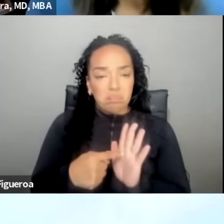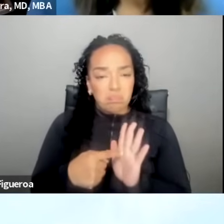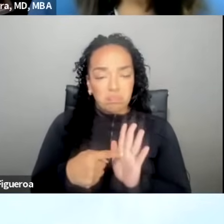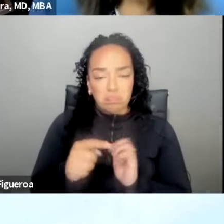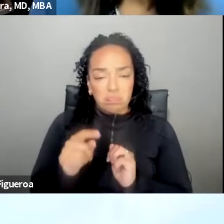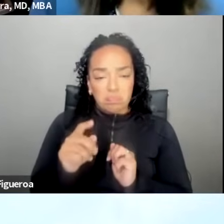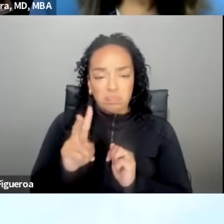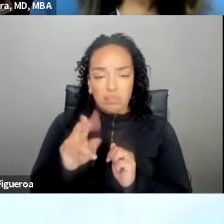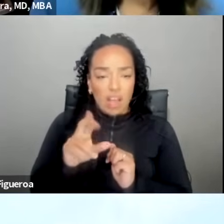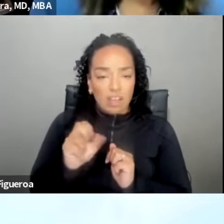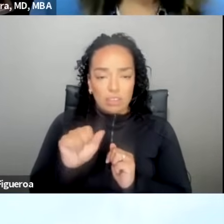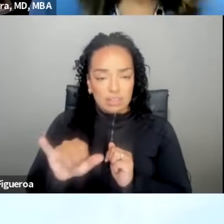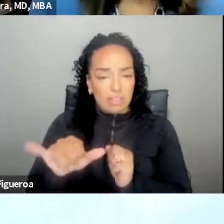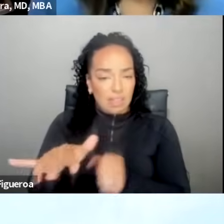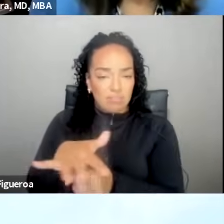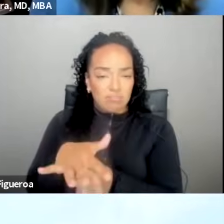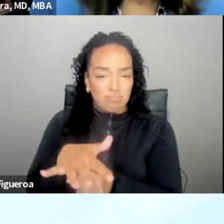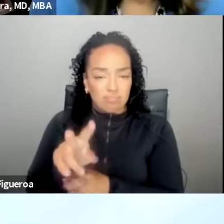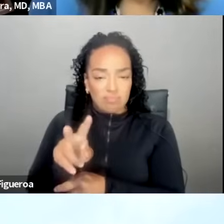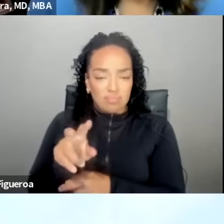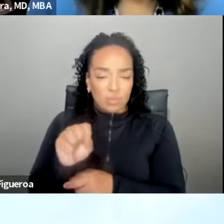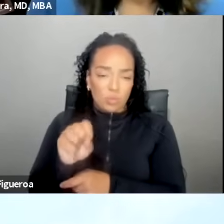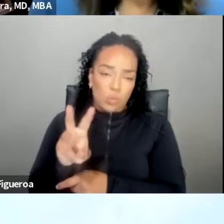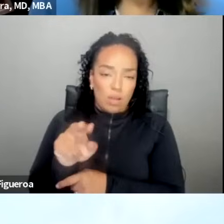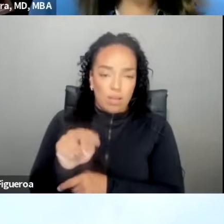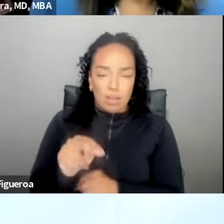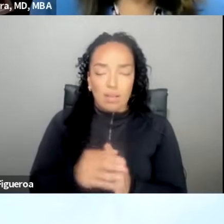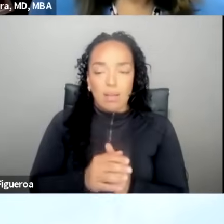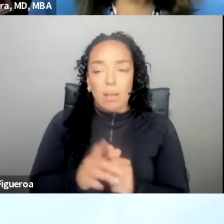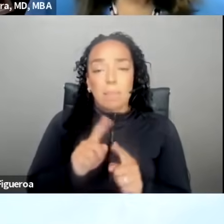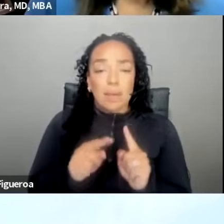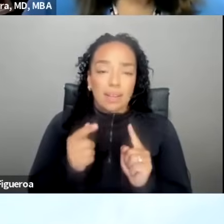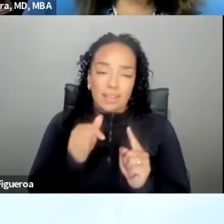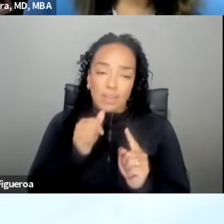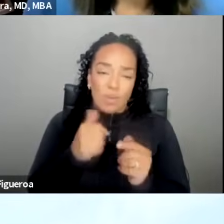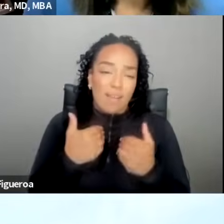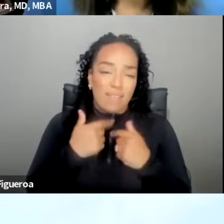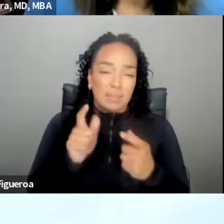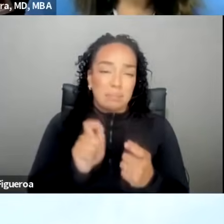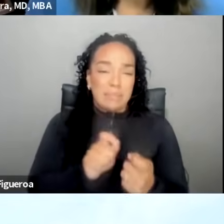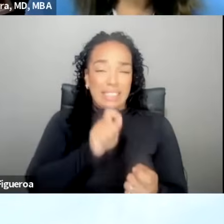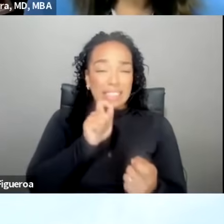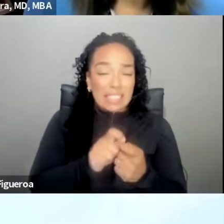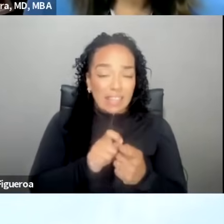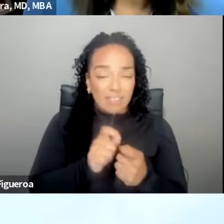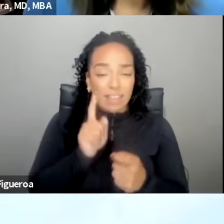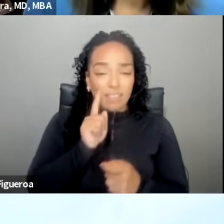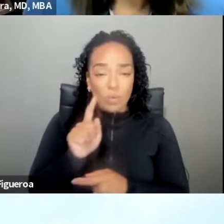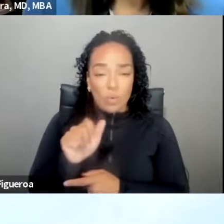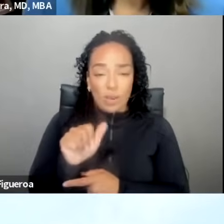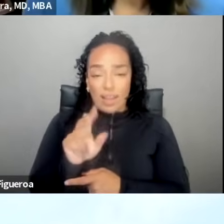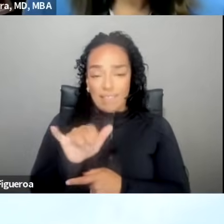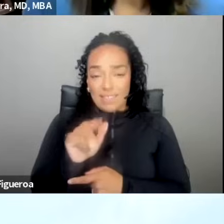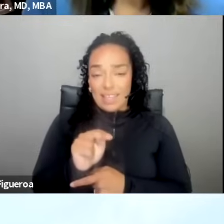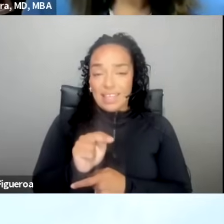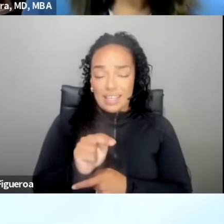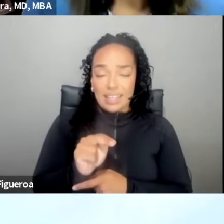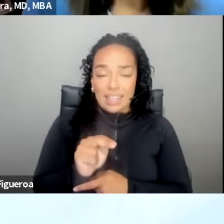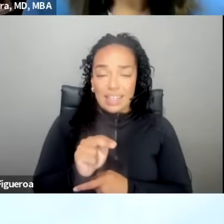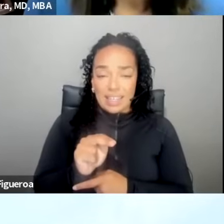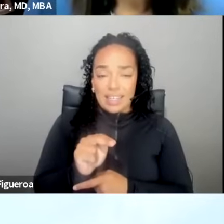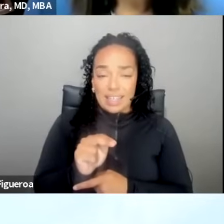that population. And while we don't have a specific surveillance program for avian influenza in swine, we do have an